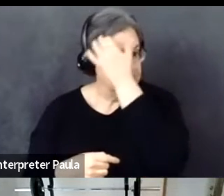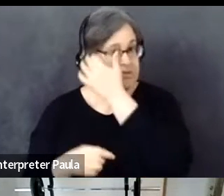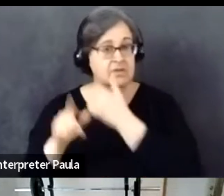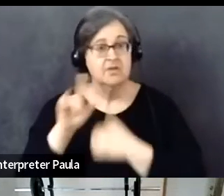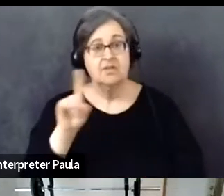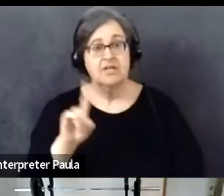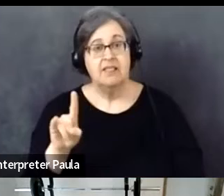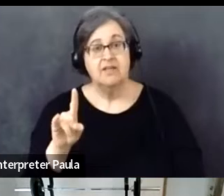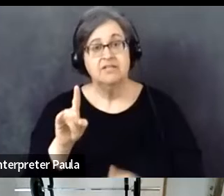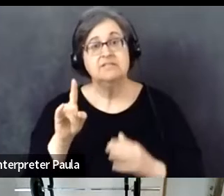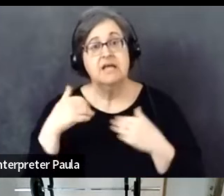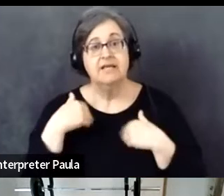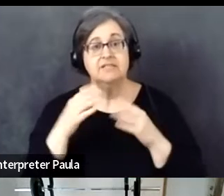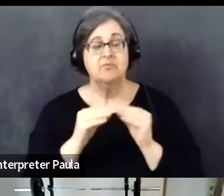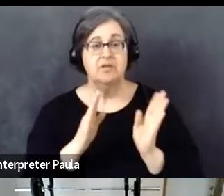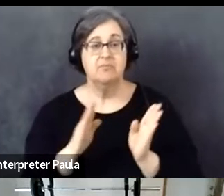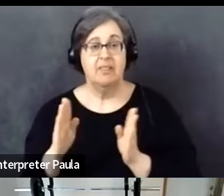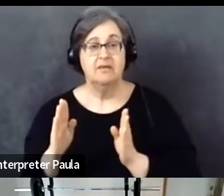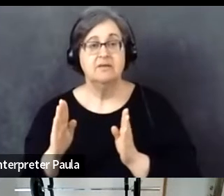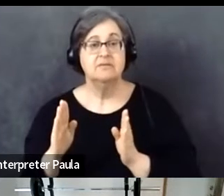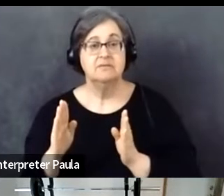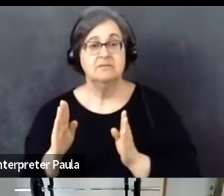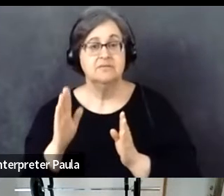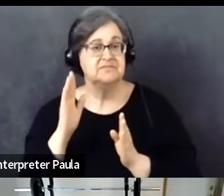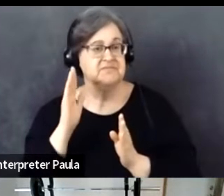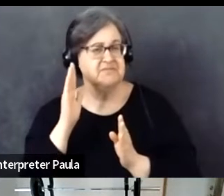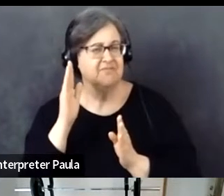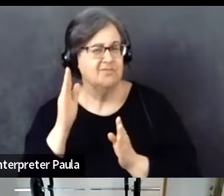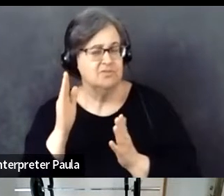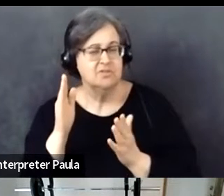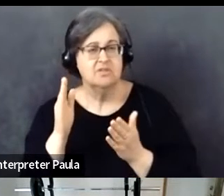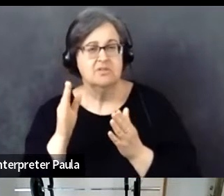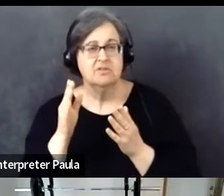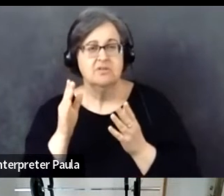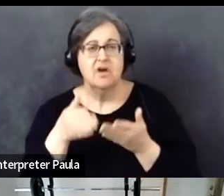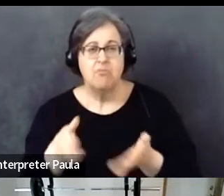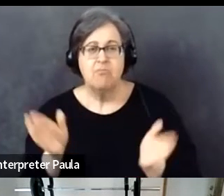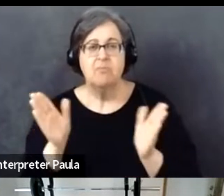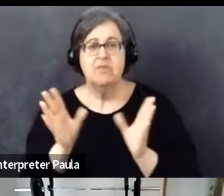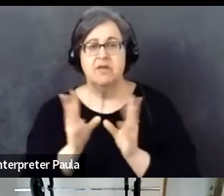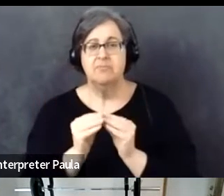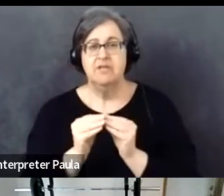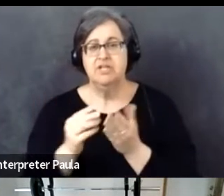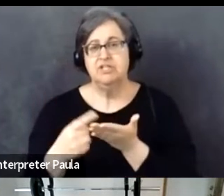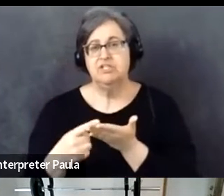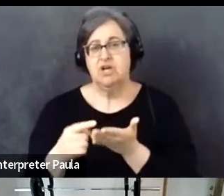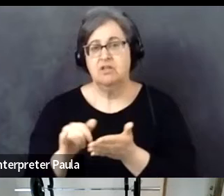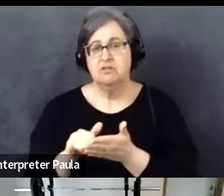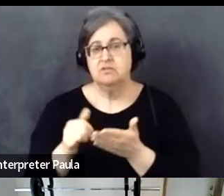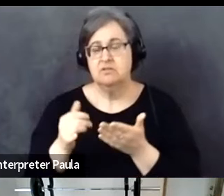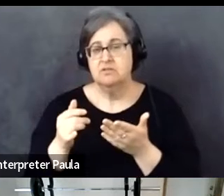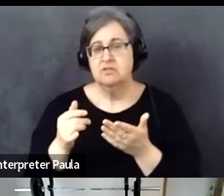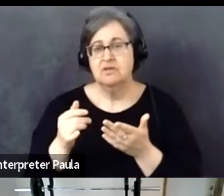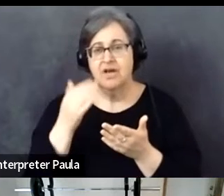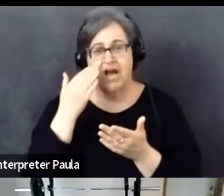a meeting planned at some point, a public meeting to talk about that. When I find where that is,